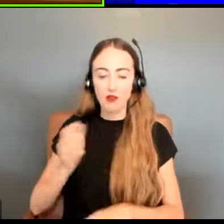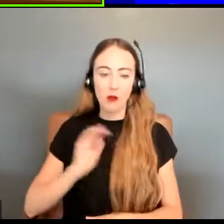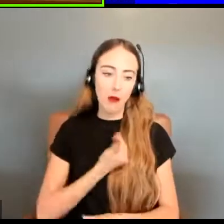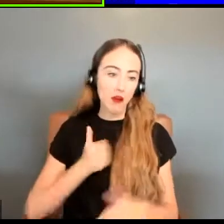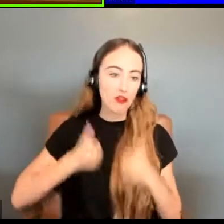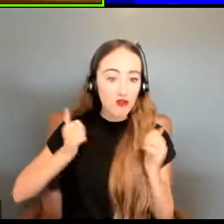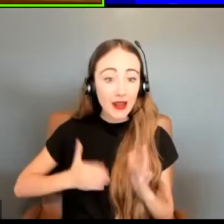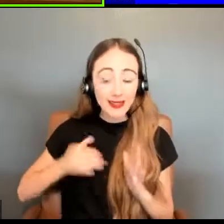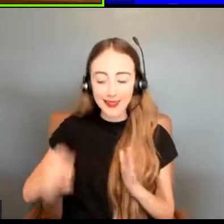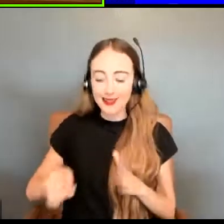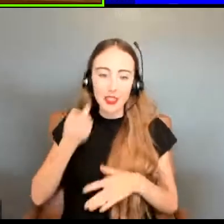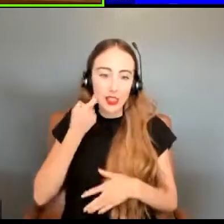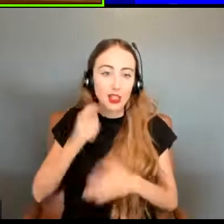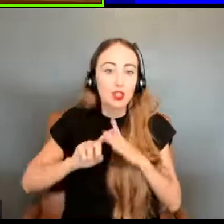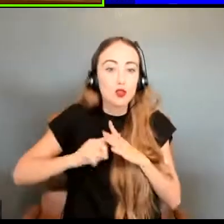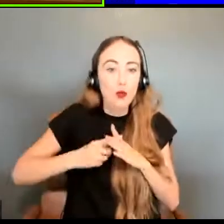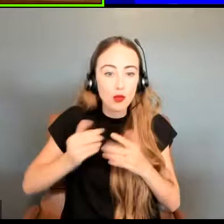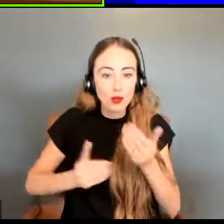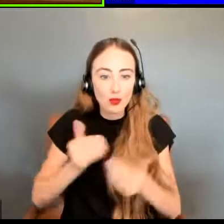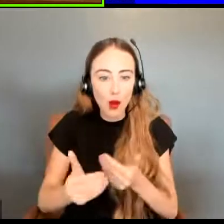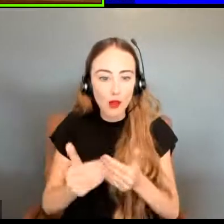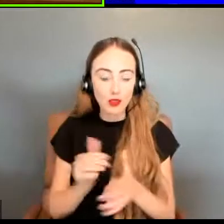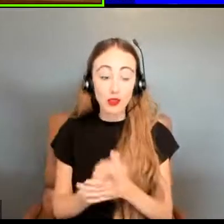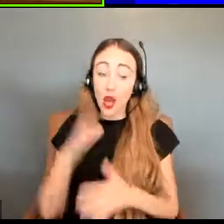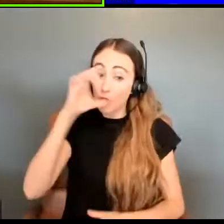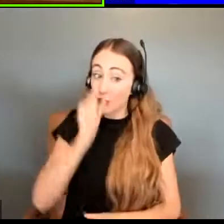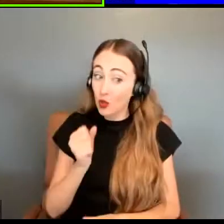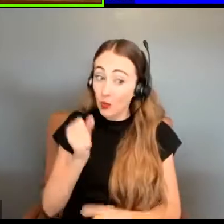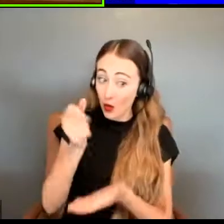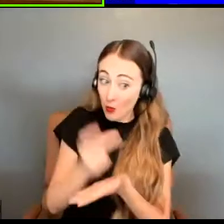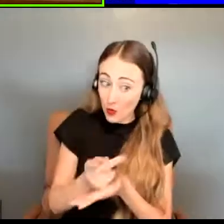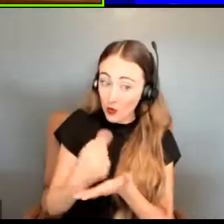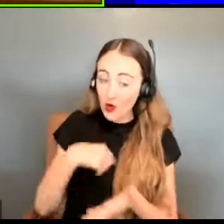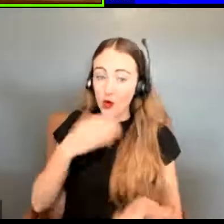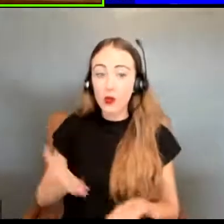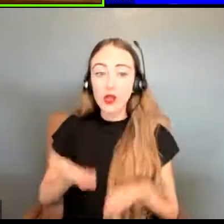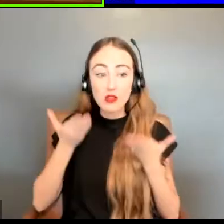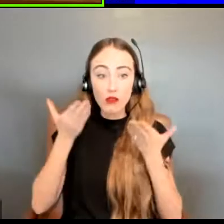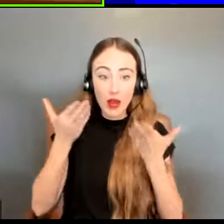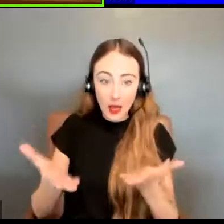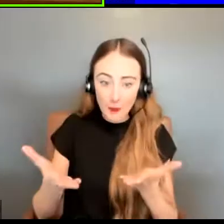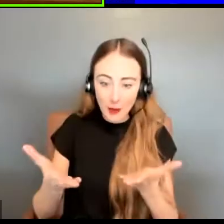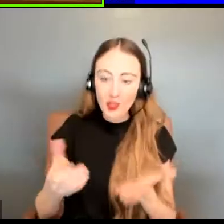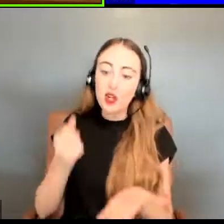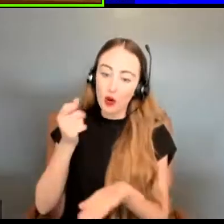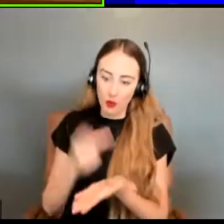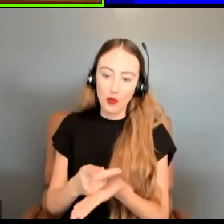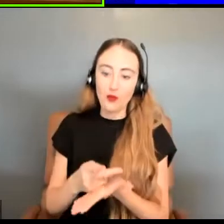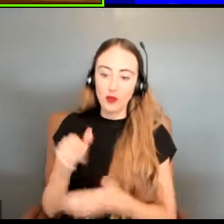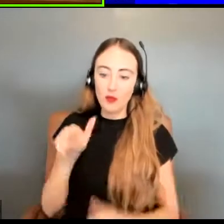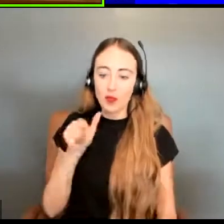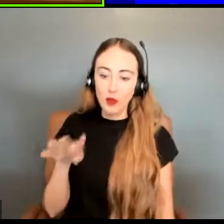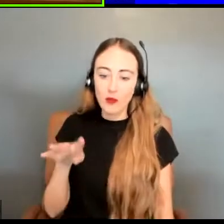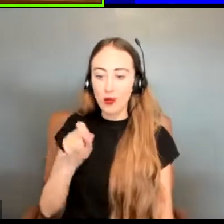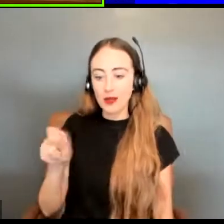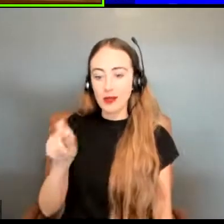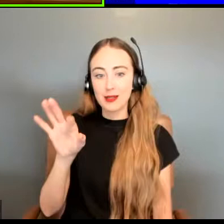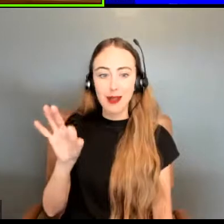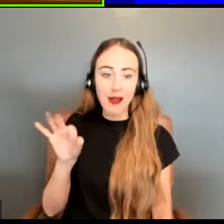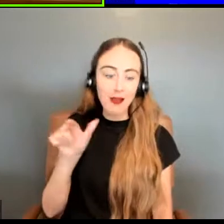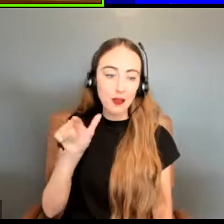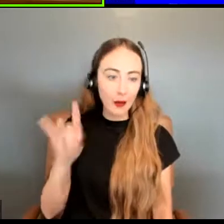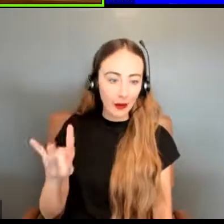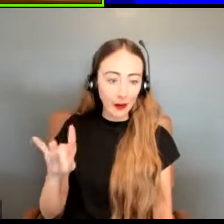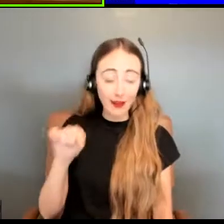that process, and thus, assuming this is approved, the committee recommends approval of 24-928. This resolution